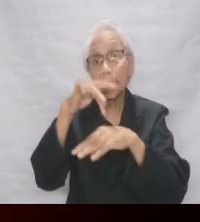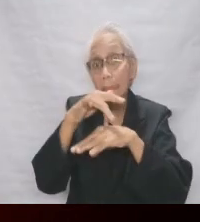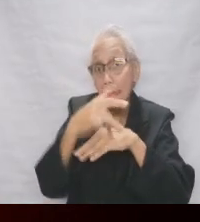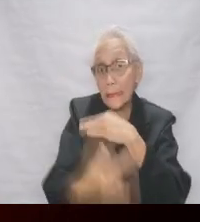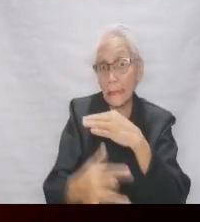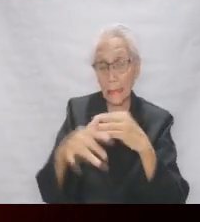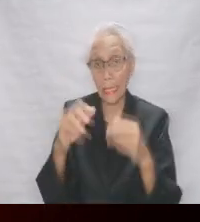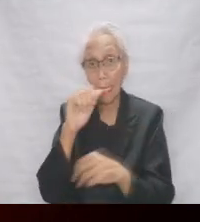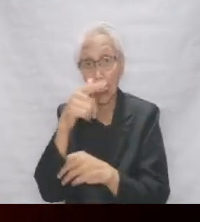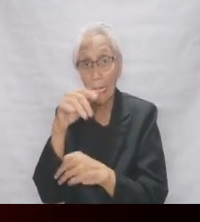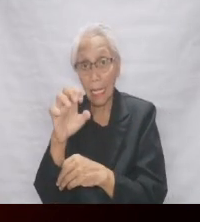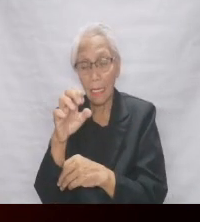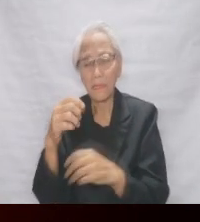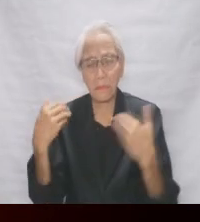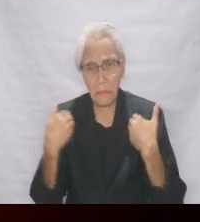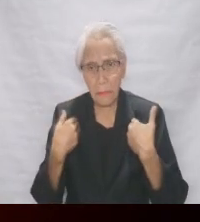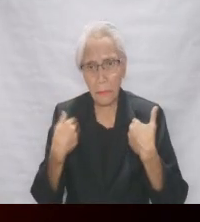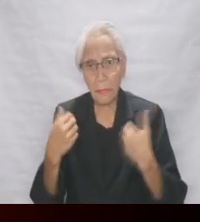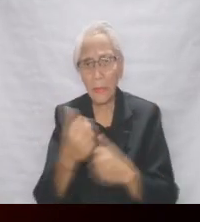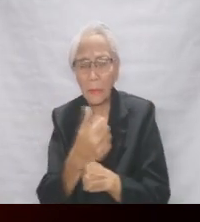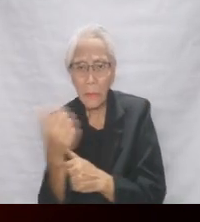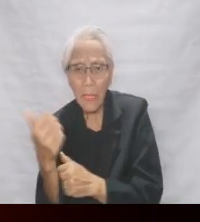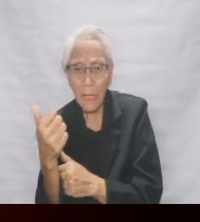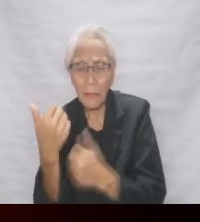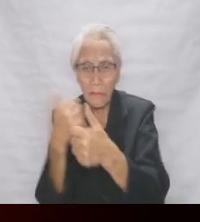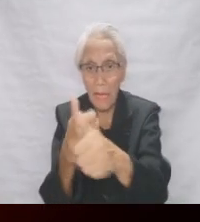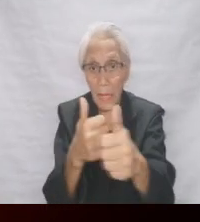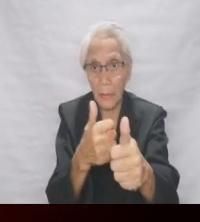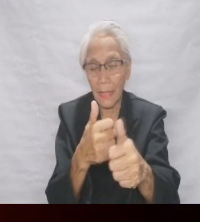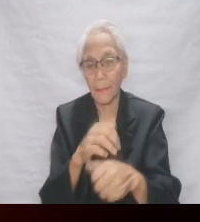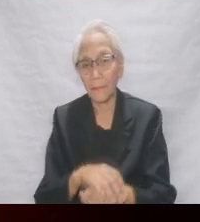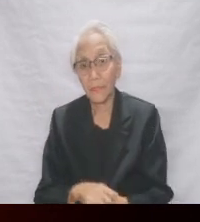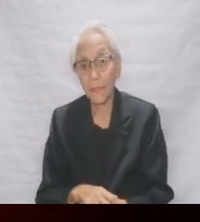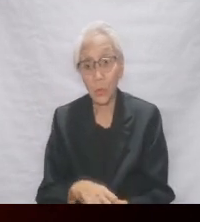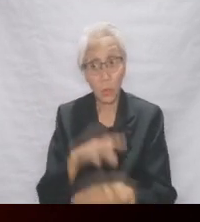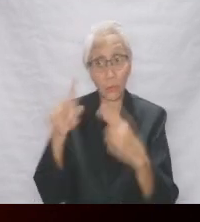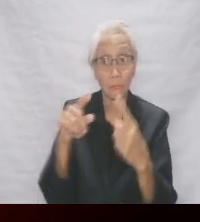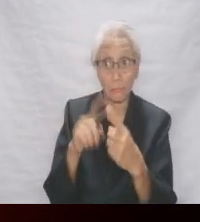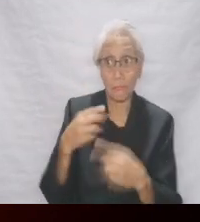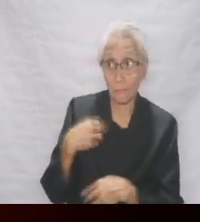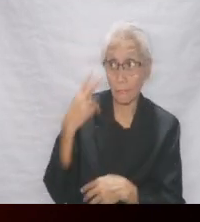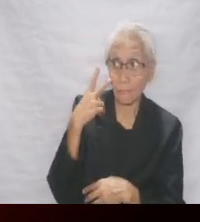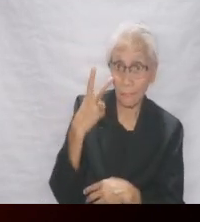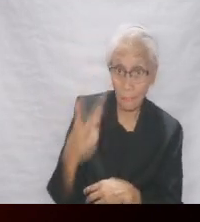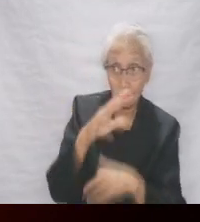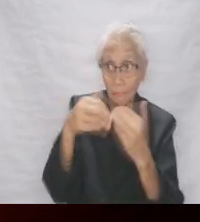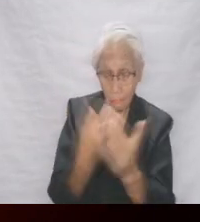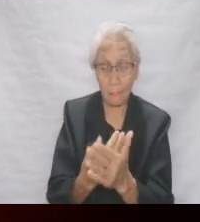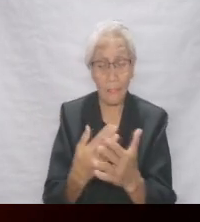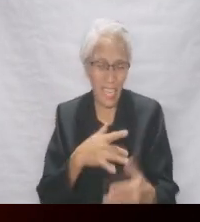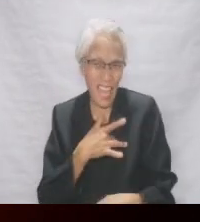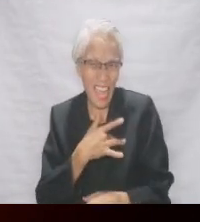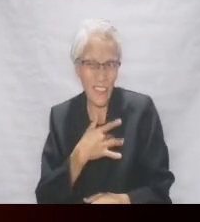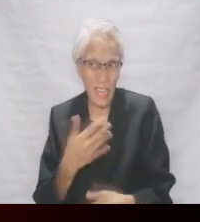part of what we call social learning. Starting at a very early age, when we see members of our group perform a task, our brains literally reward us for following in their